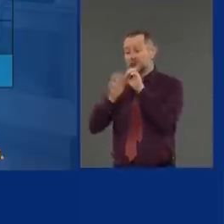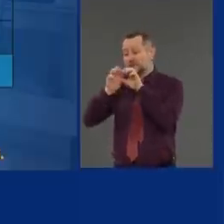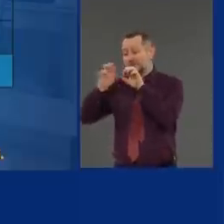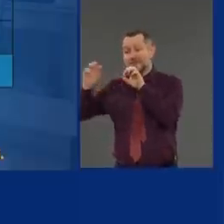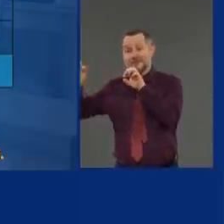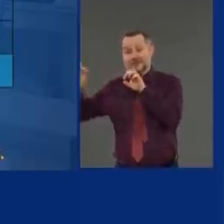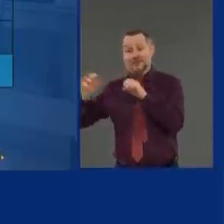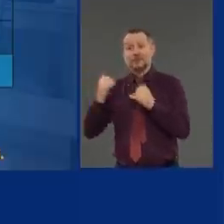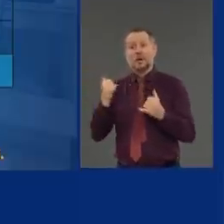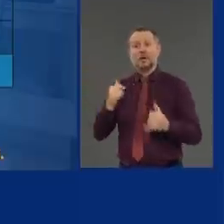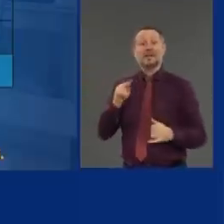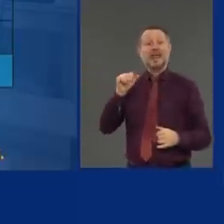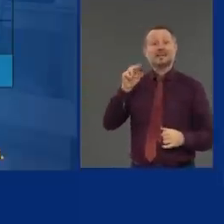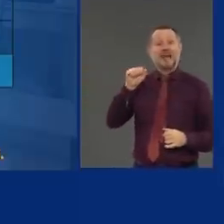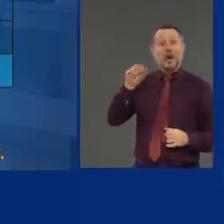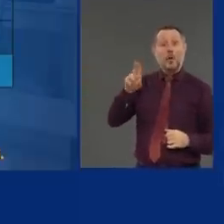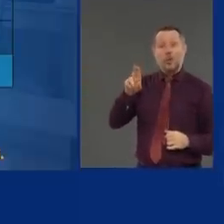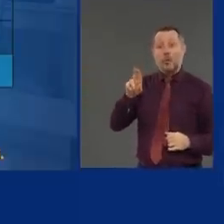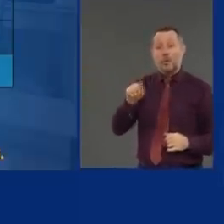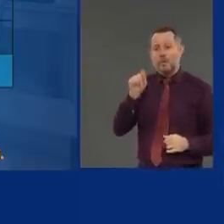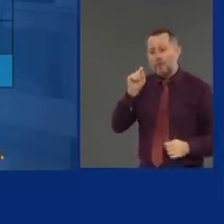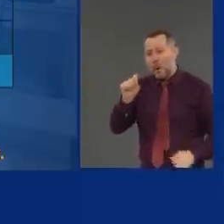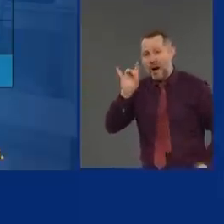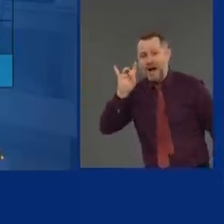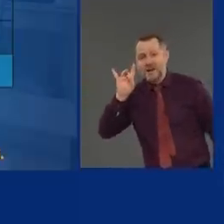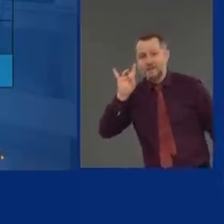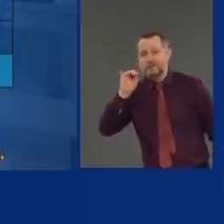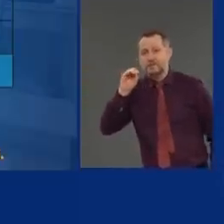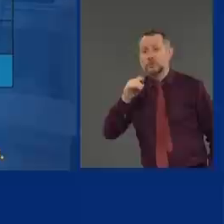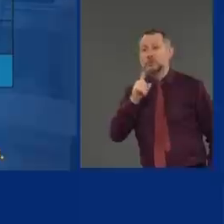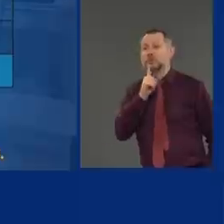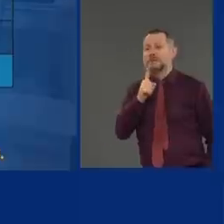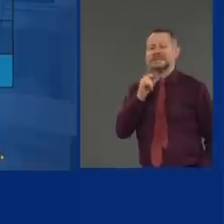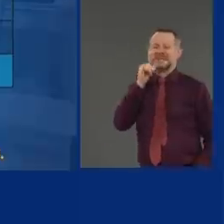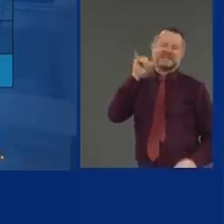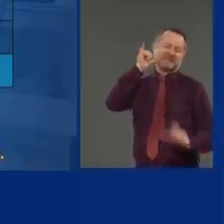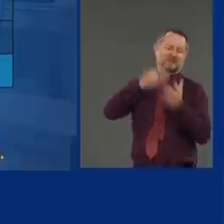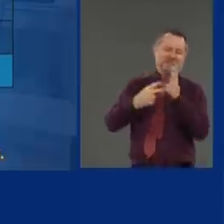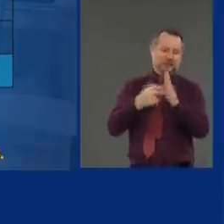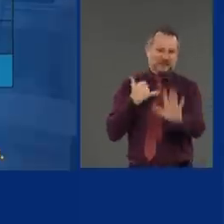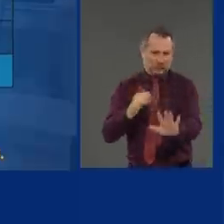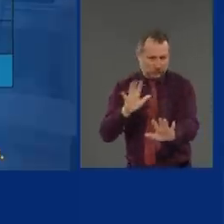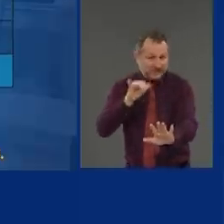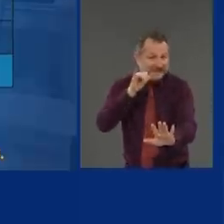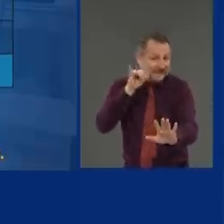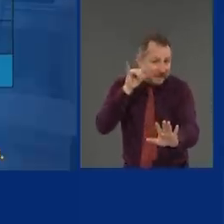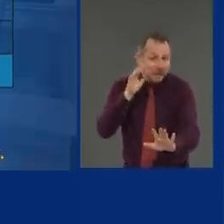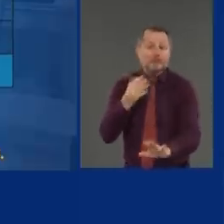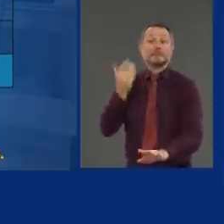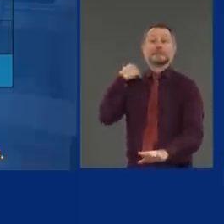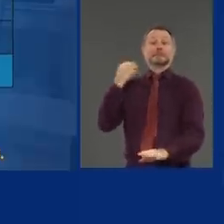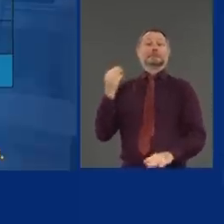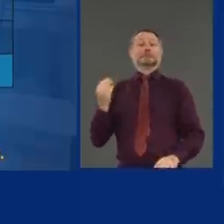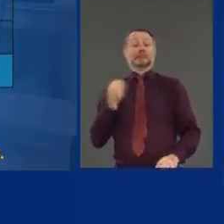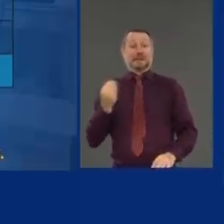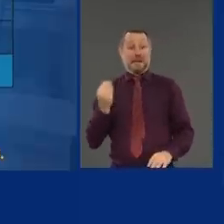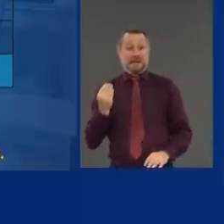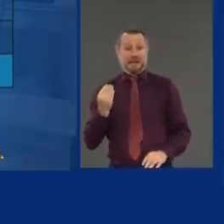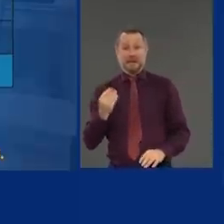today Nassau is 0.8, really yesterday. Monday was 0.1, Sunday was